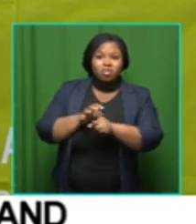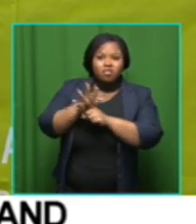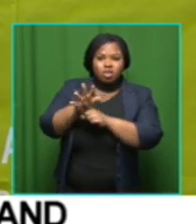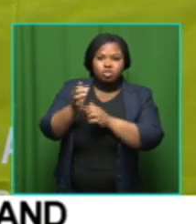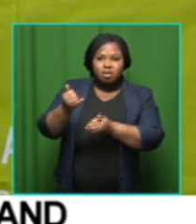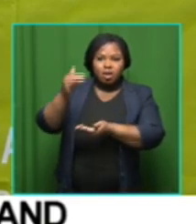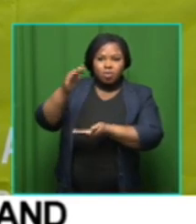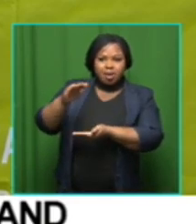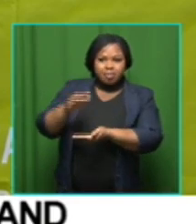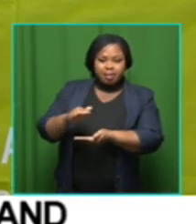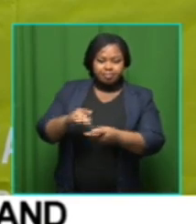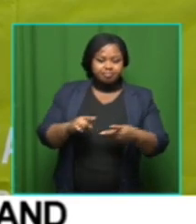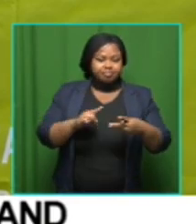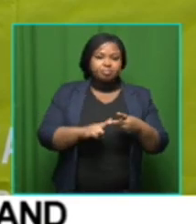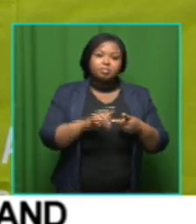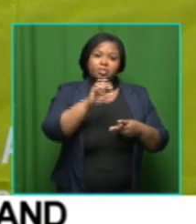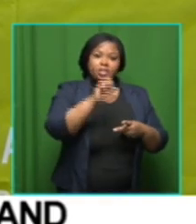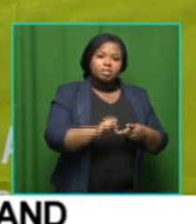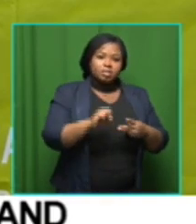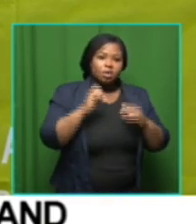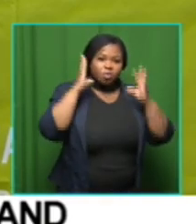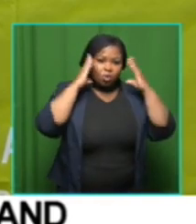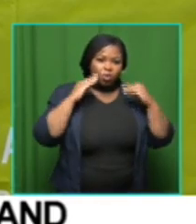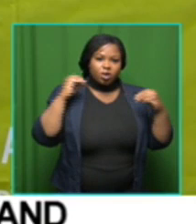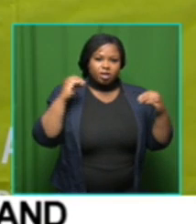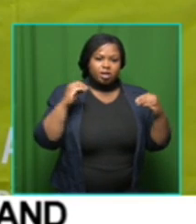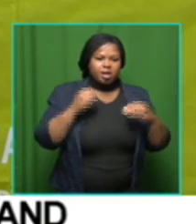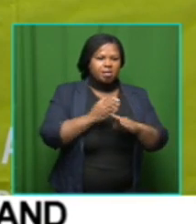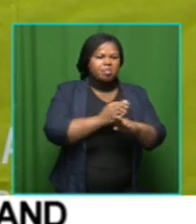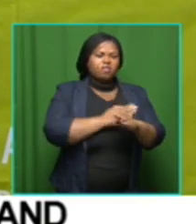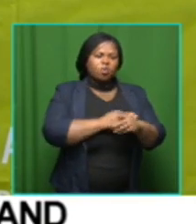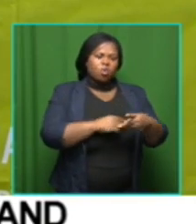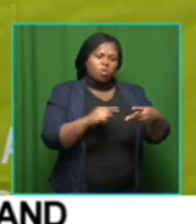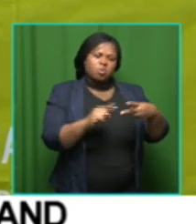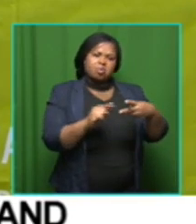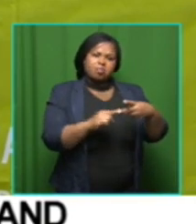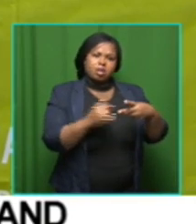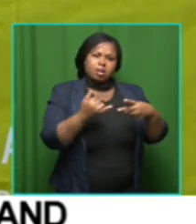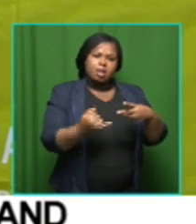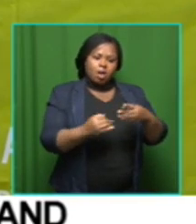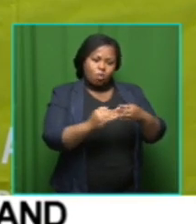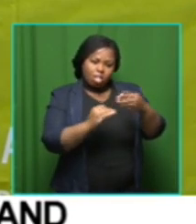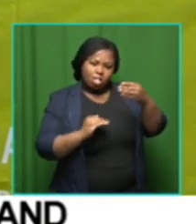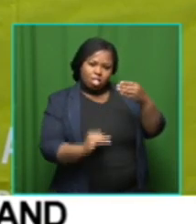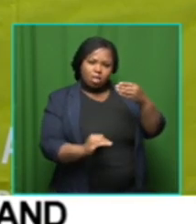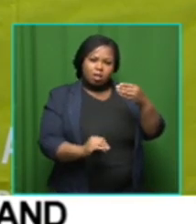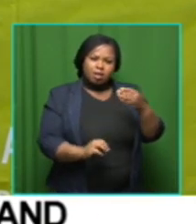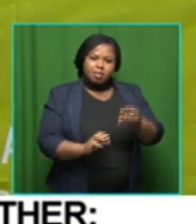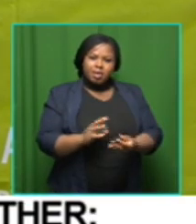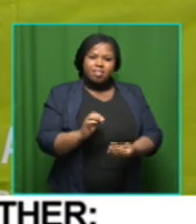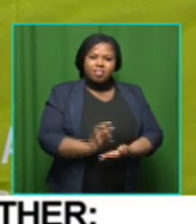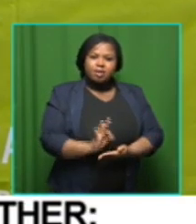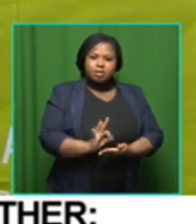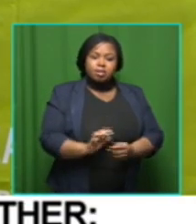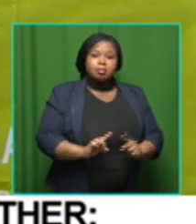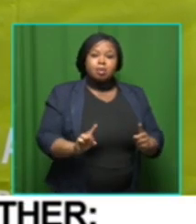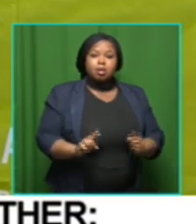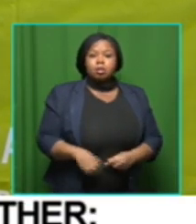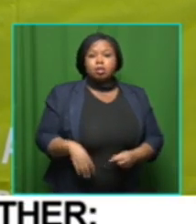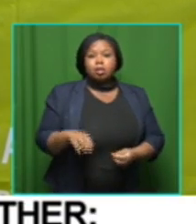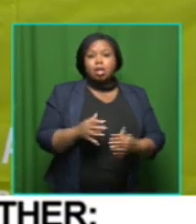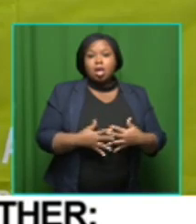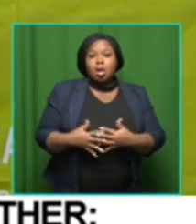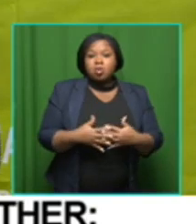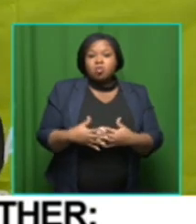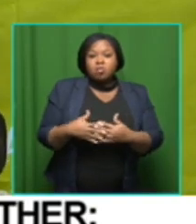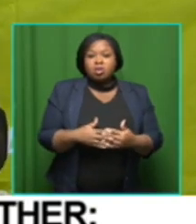If you look at South Korea, they were number 2 at the beginning. They are right down at number 13. But America was nowhere.